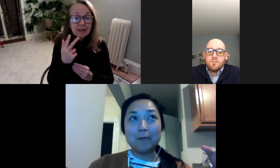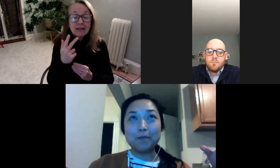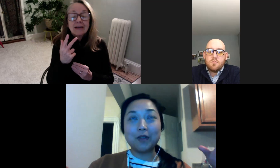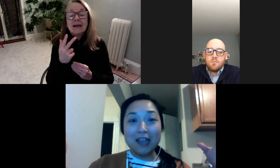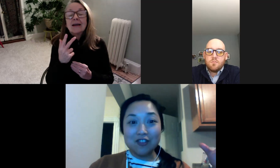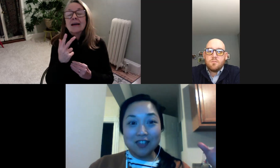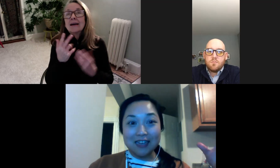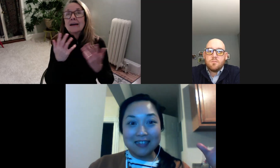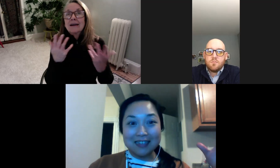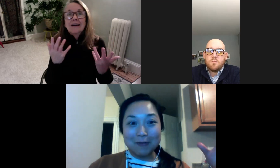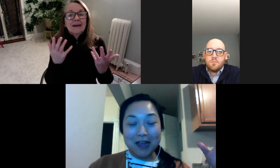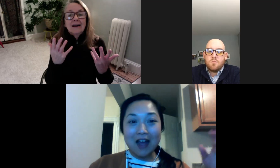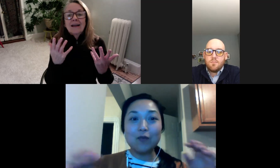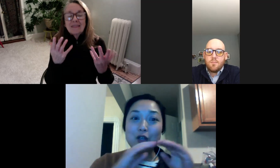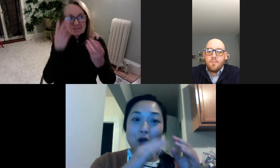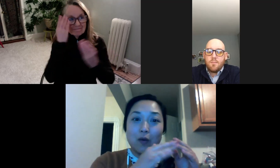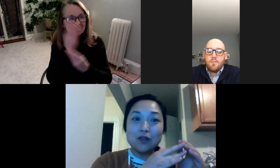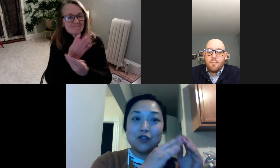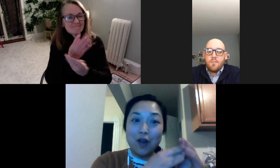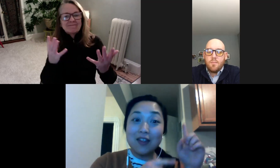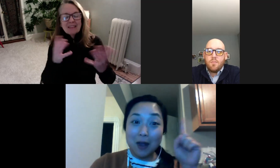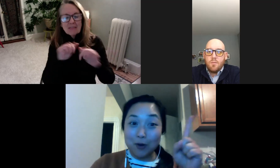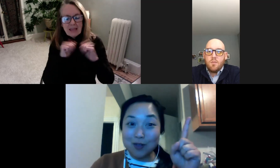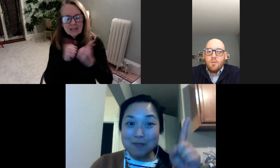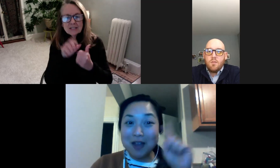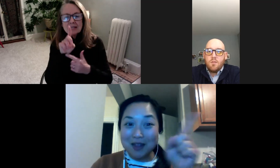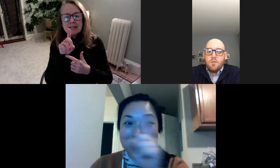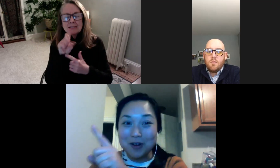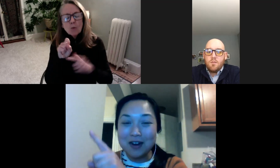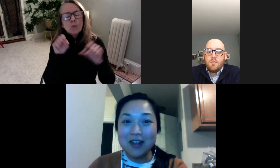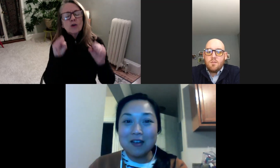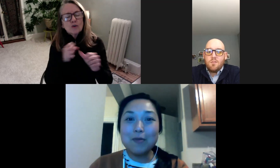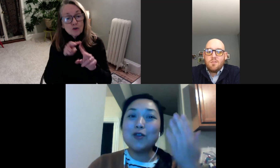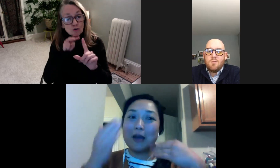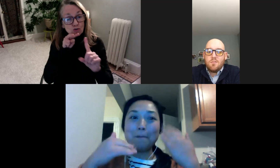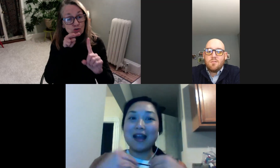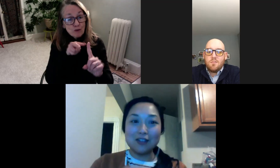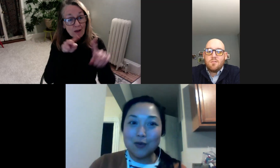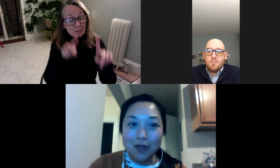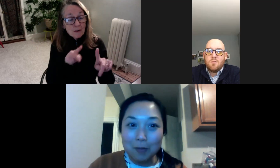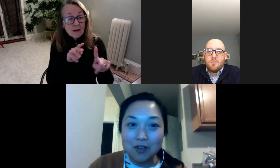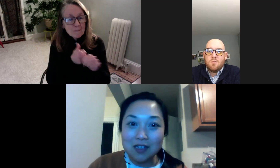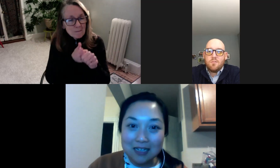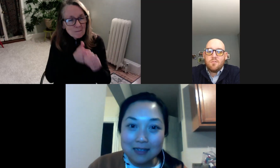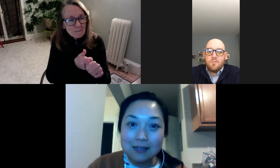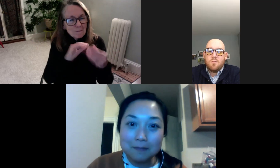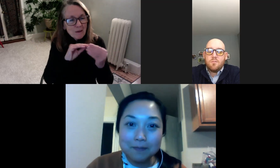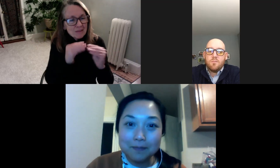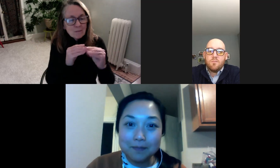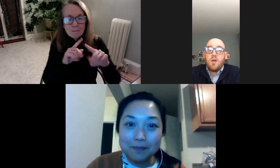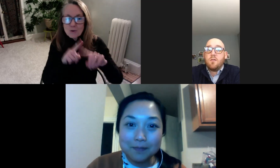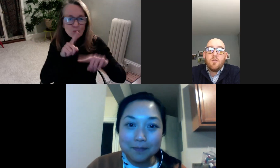different agency data sets that we have, we could always track that person by the number, but you can't back into who that person